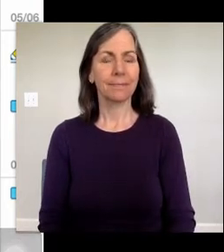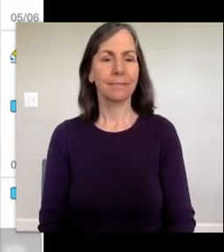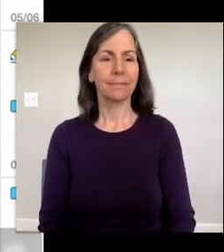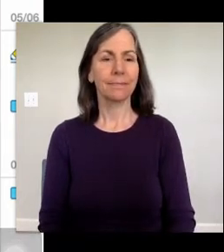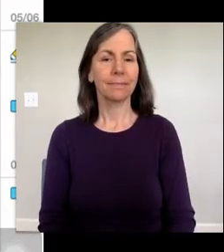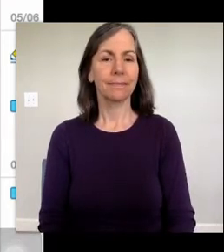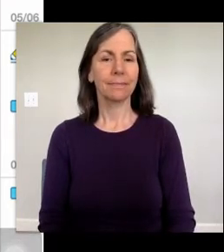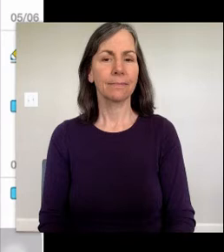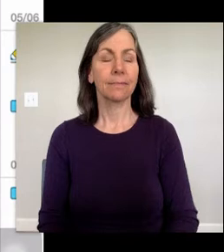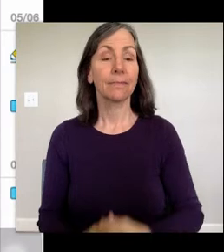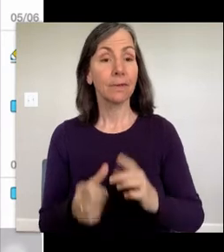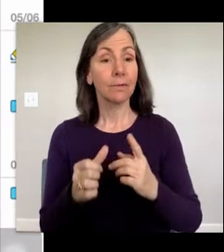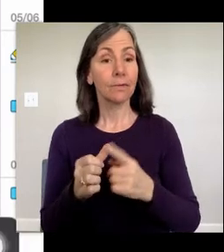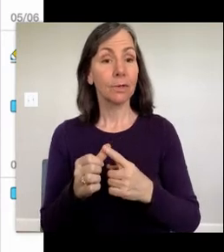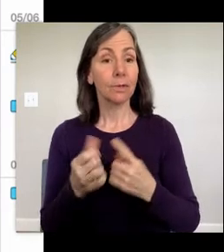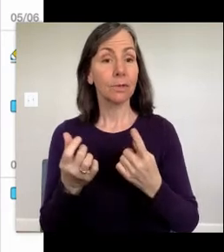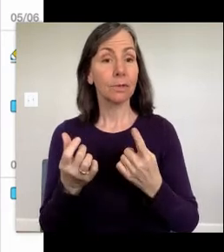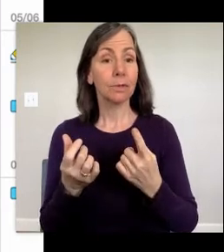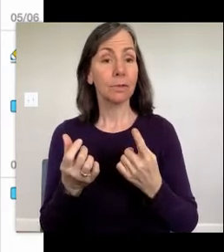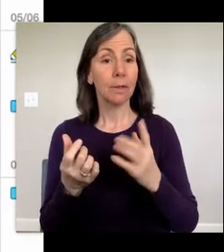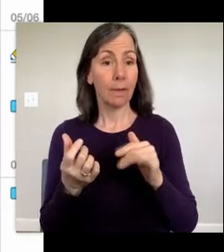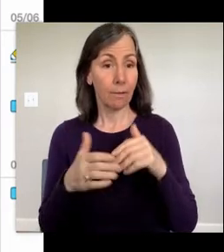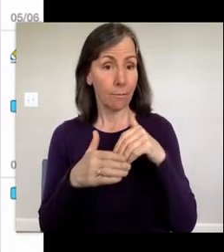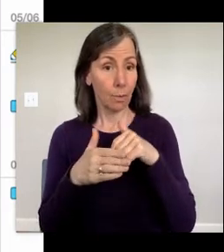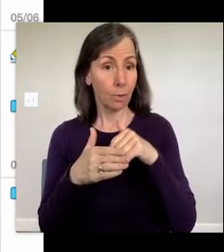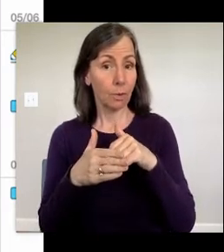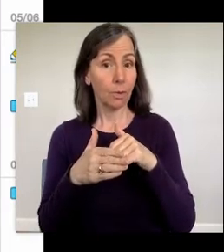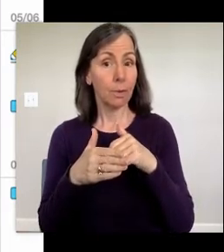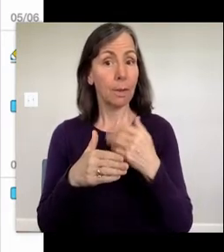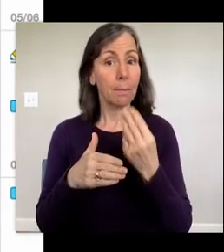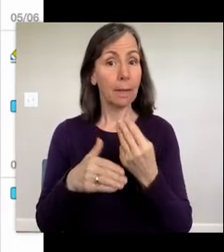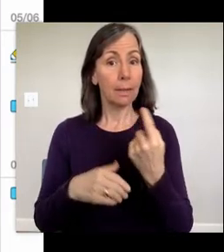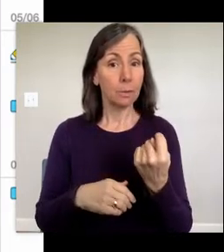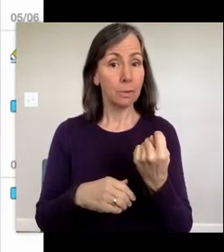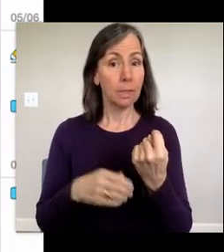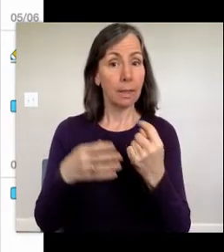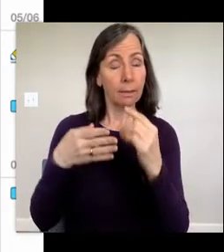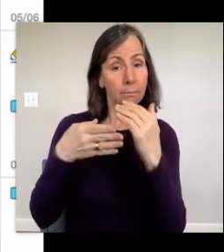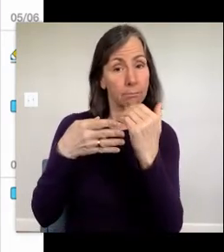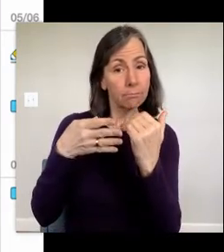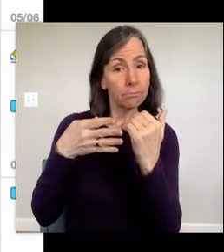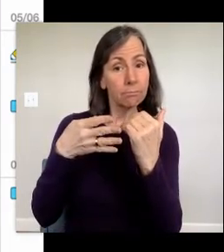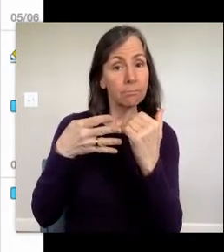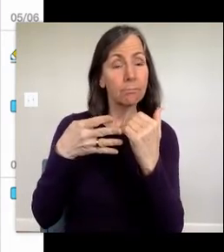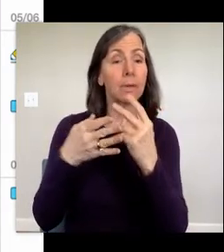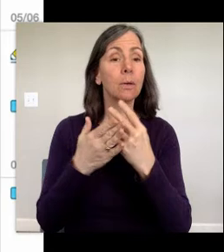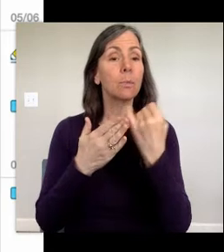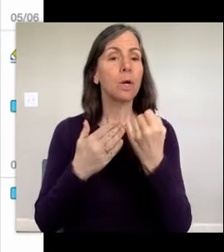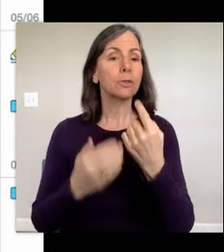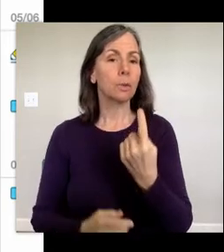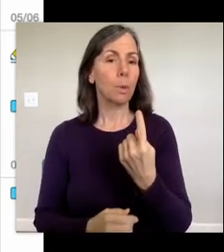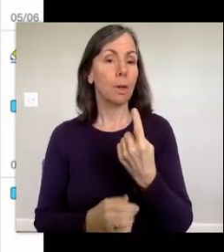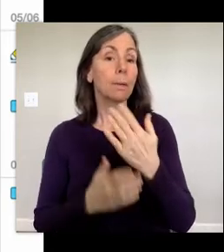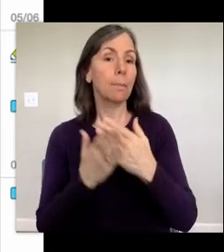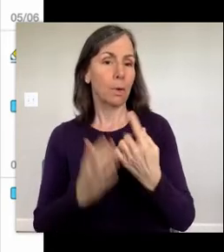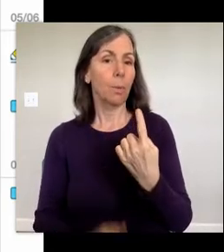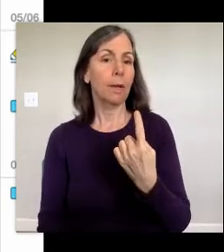So the very first thing in this folder, Monday and Tuesday, is Project 1, Part 1.